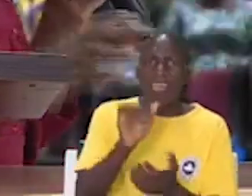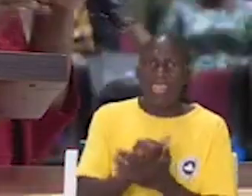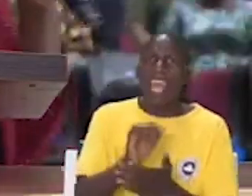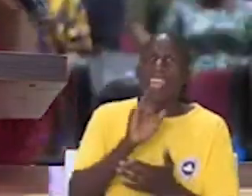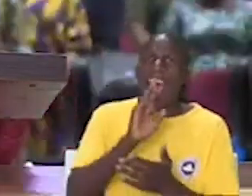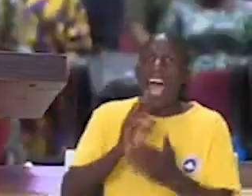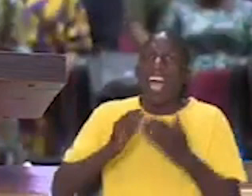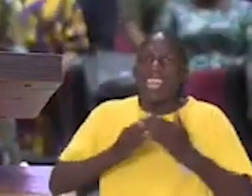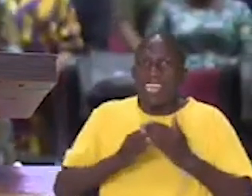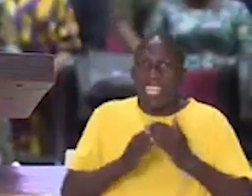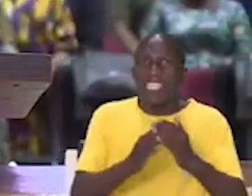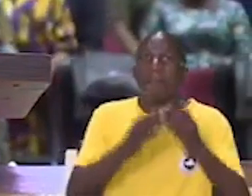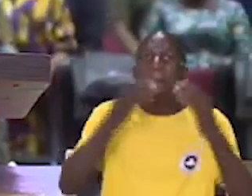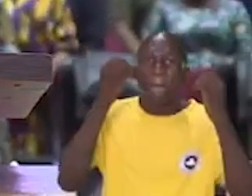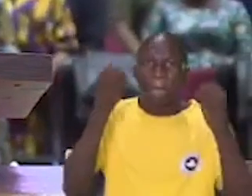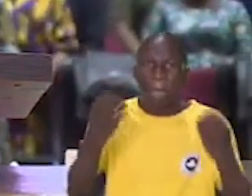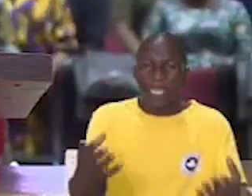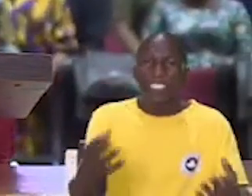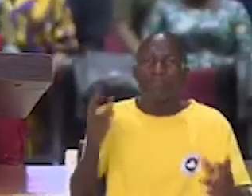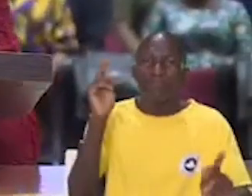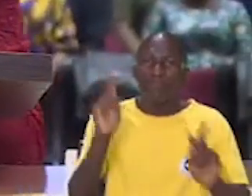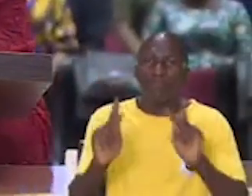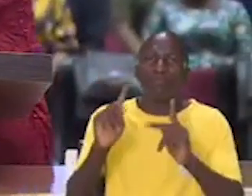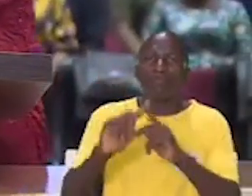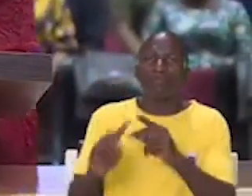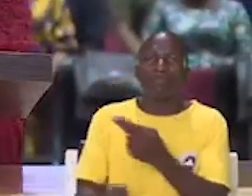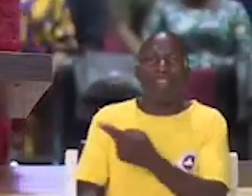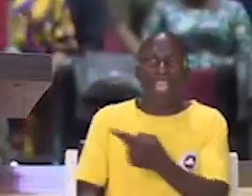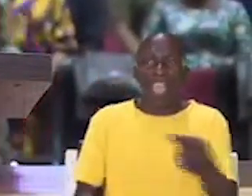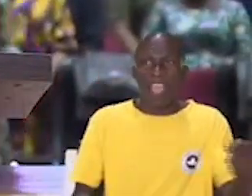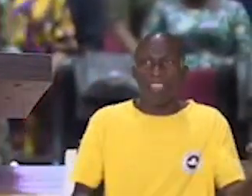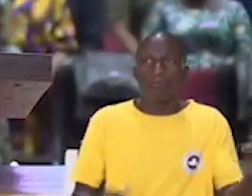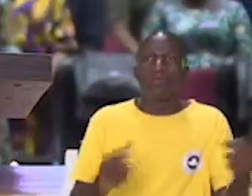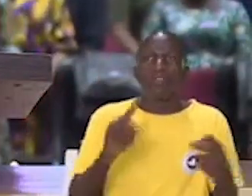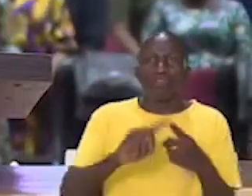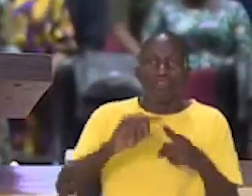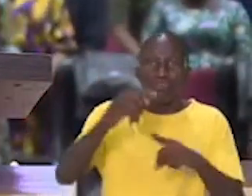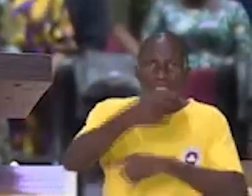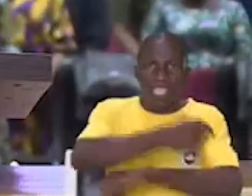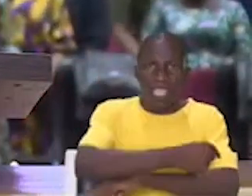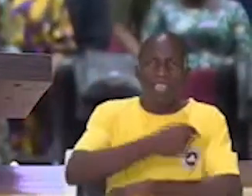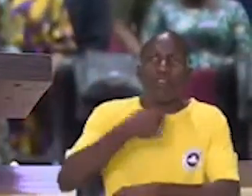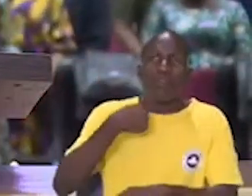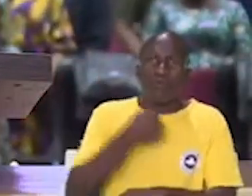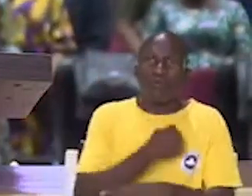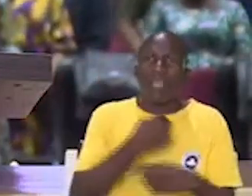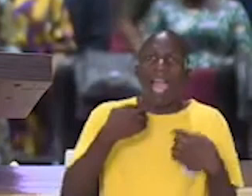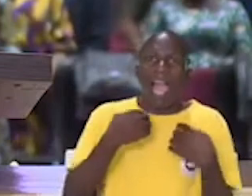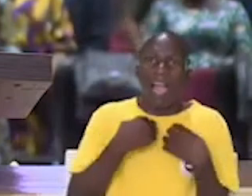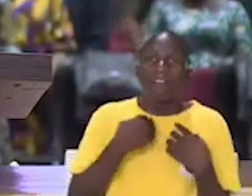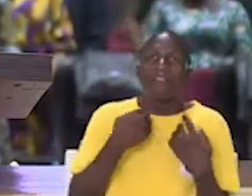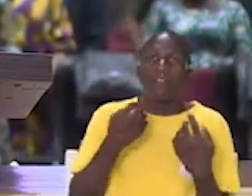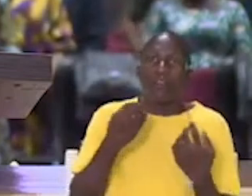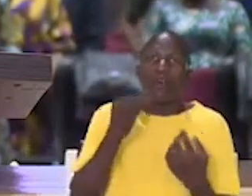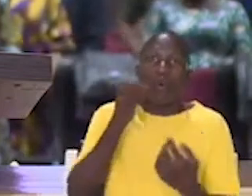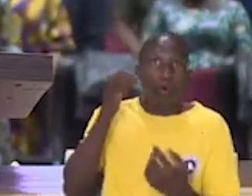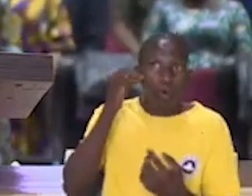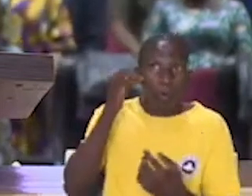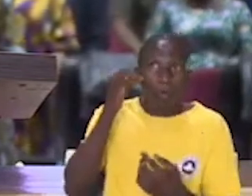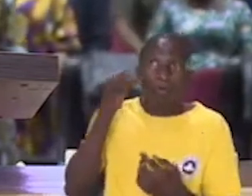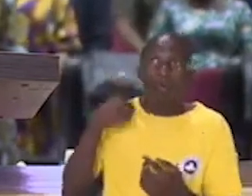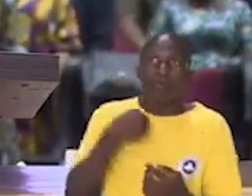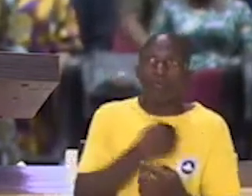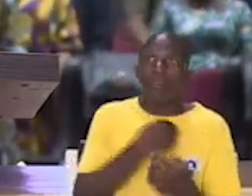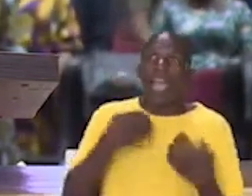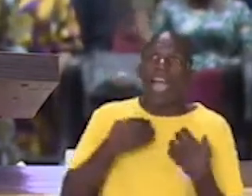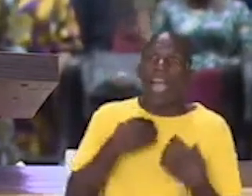souls to hell. And then in every household, we have kings. In my native